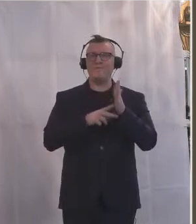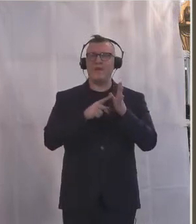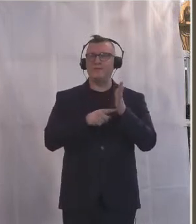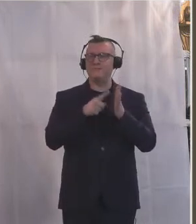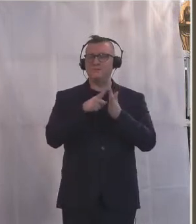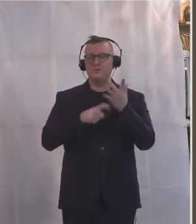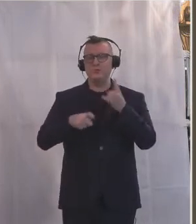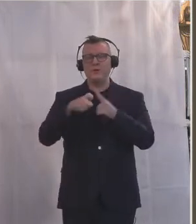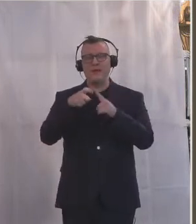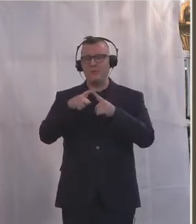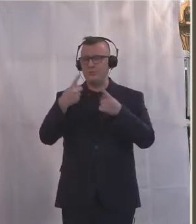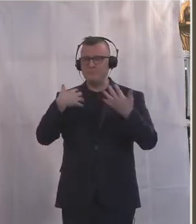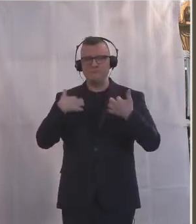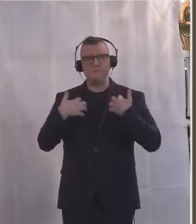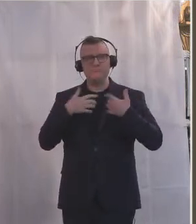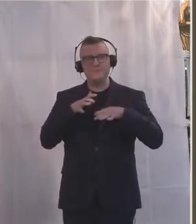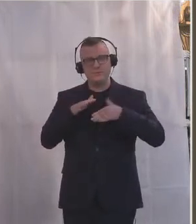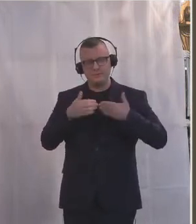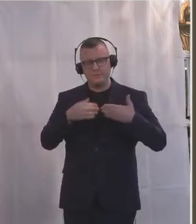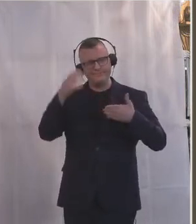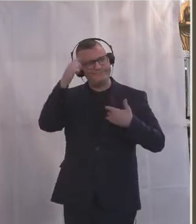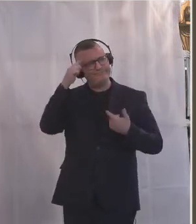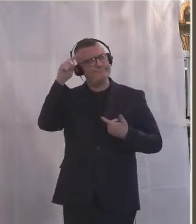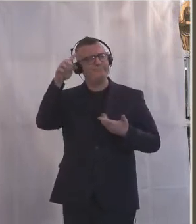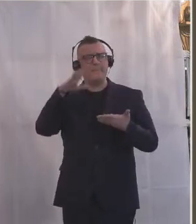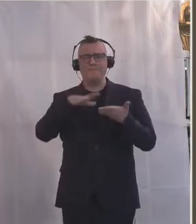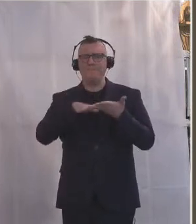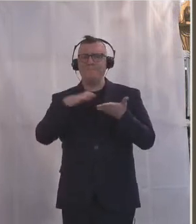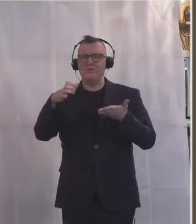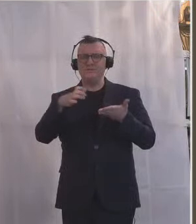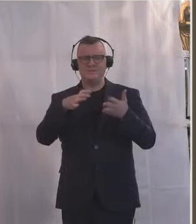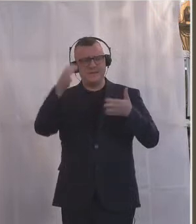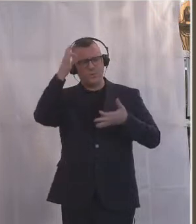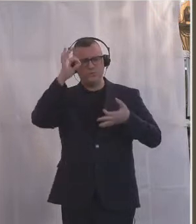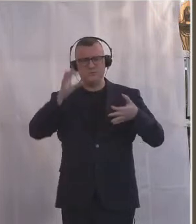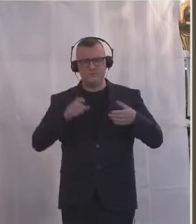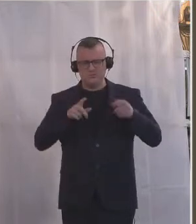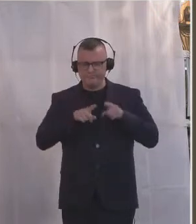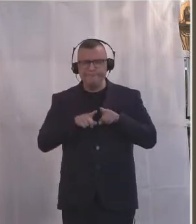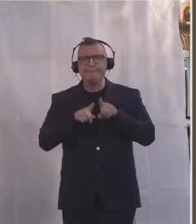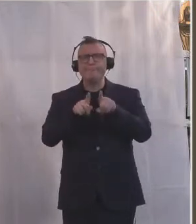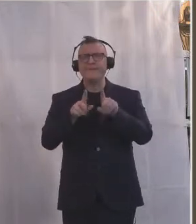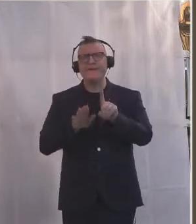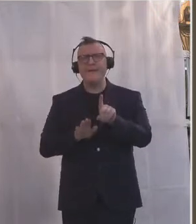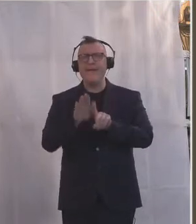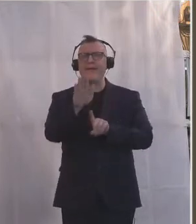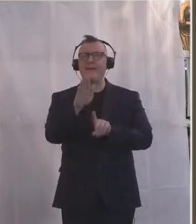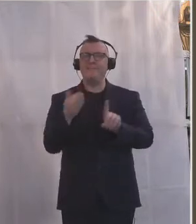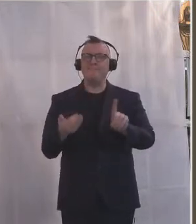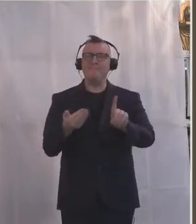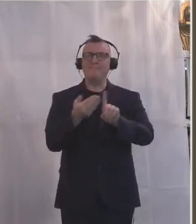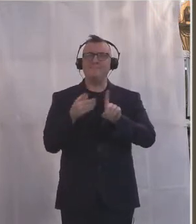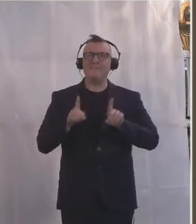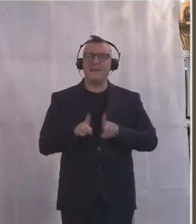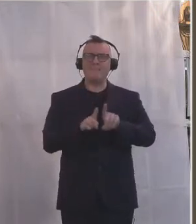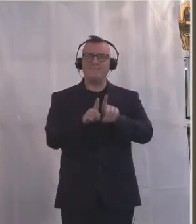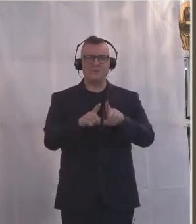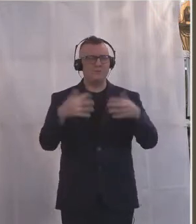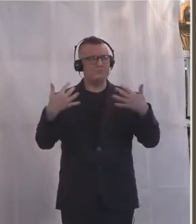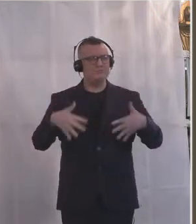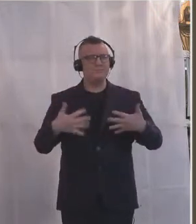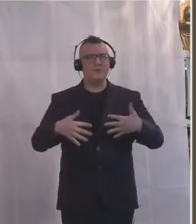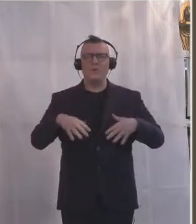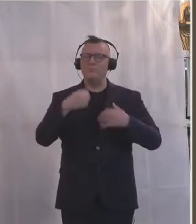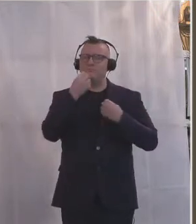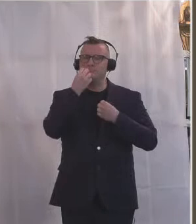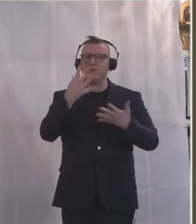of understanding that we've got now with Manchester and seeing where we can take that. So thank you, a wonderful start, kick off to this